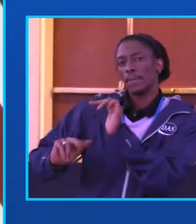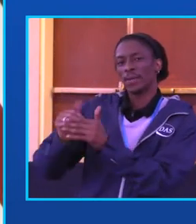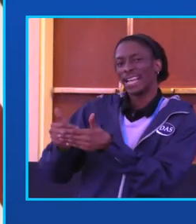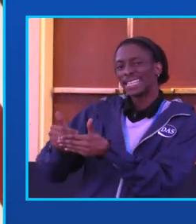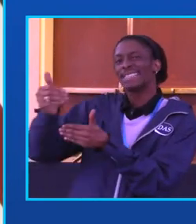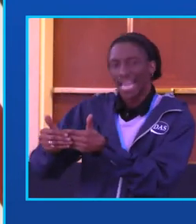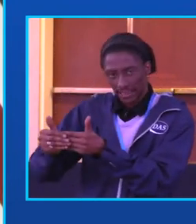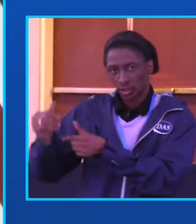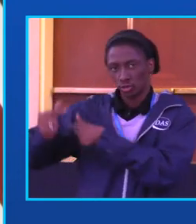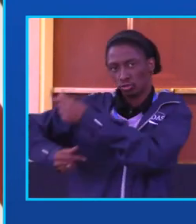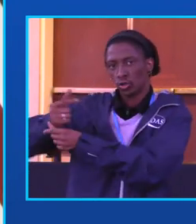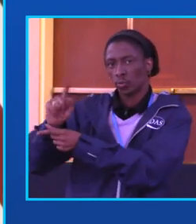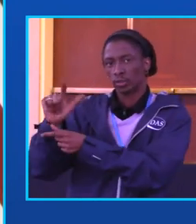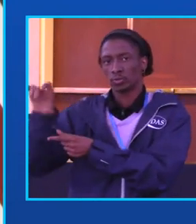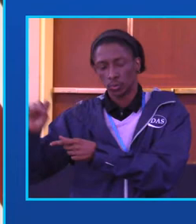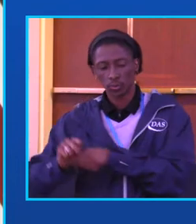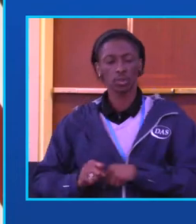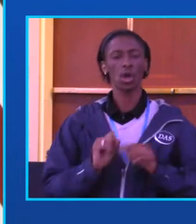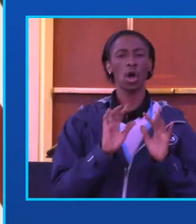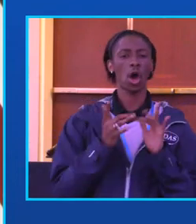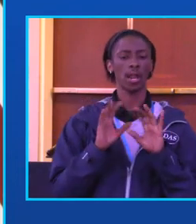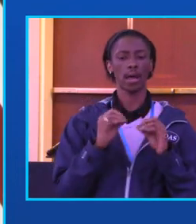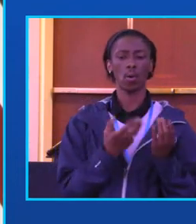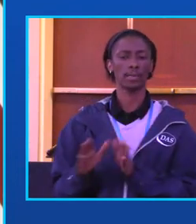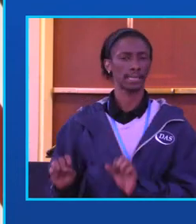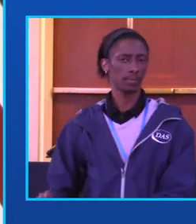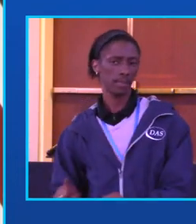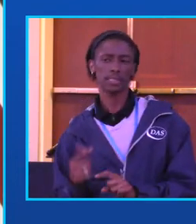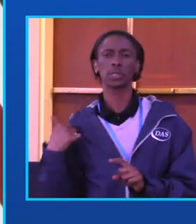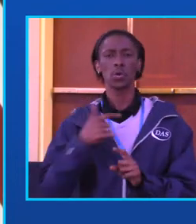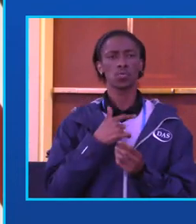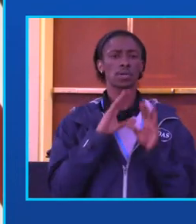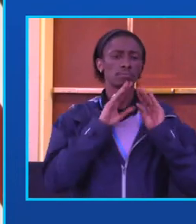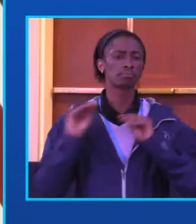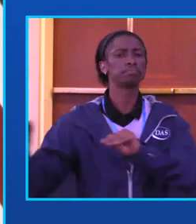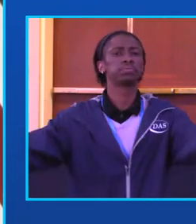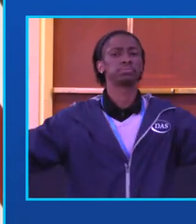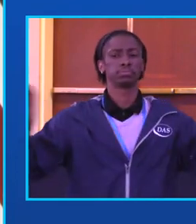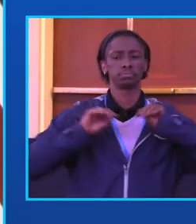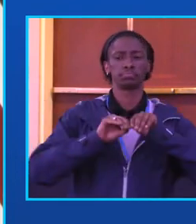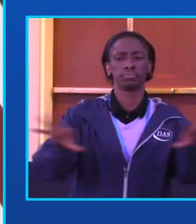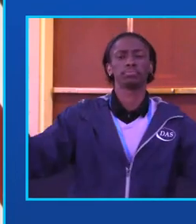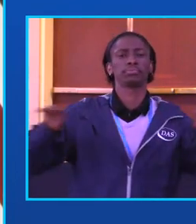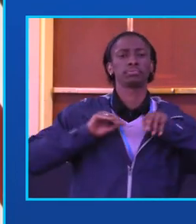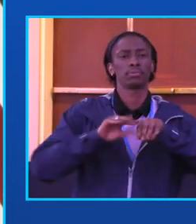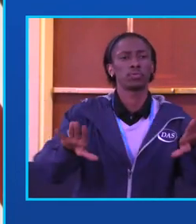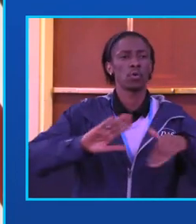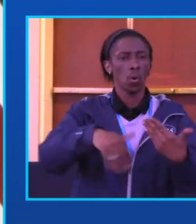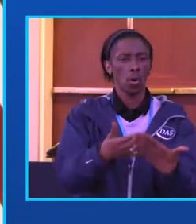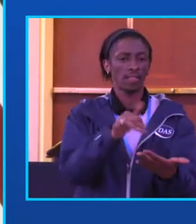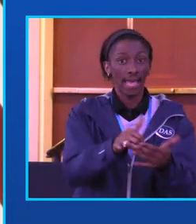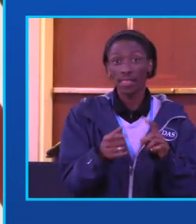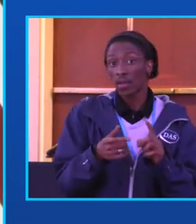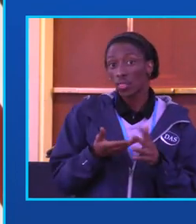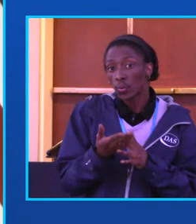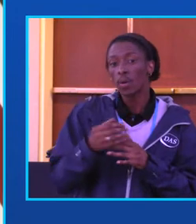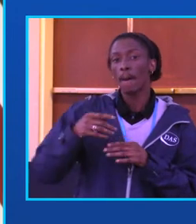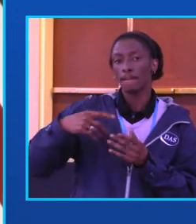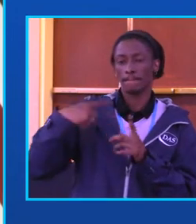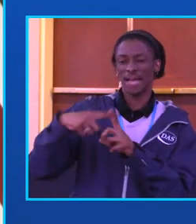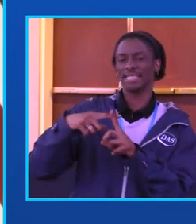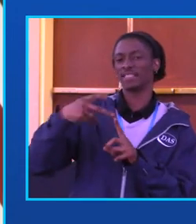tools, online organizing capabilities. We're getting the word out about all of this through positive press, paid media,